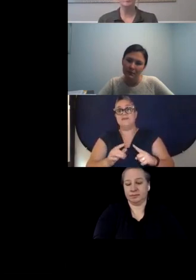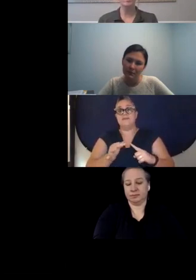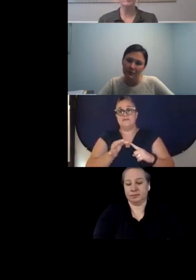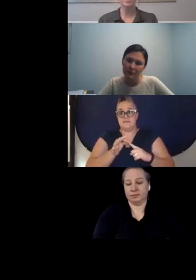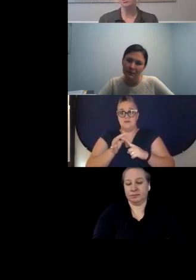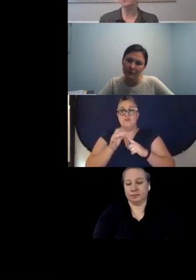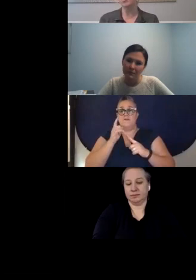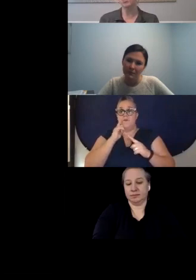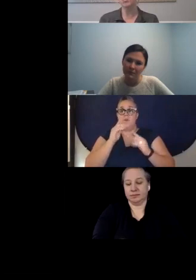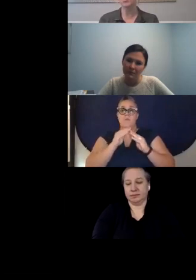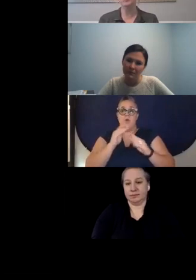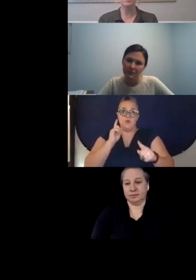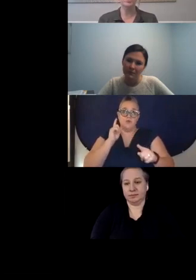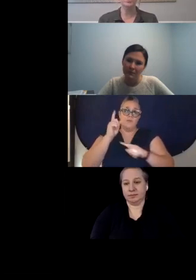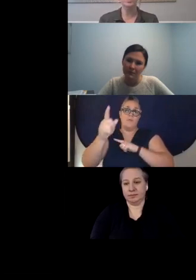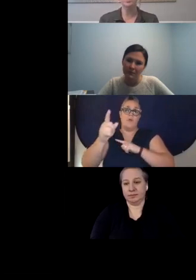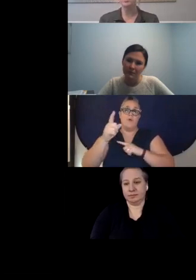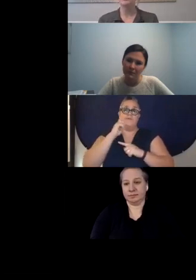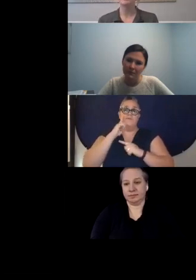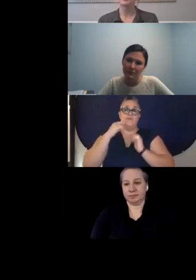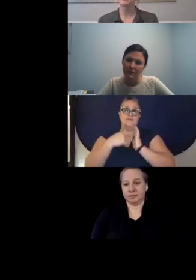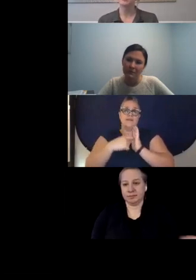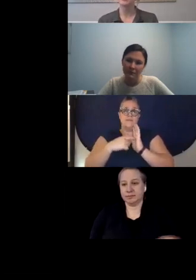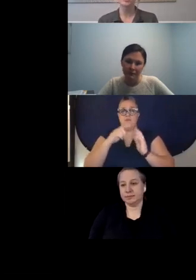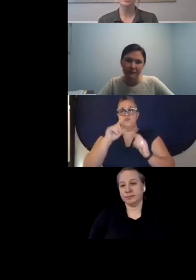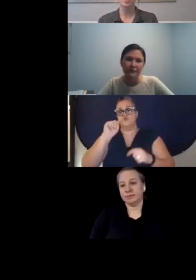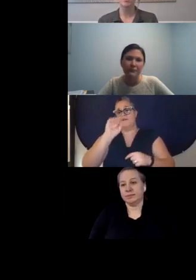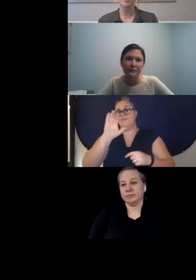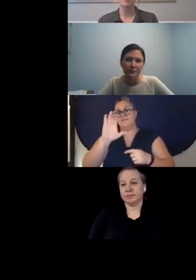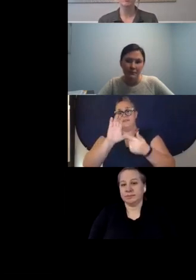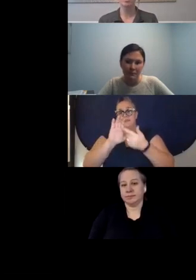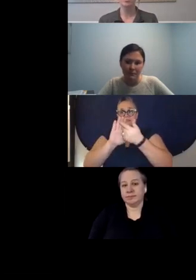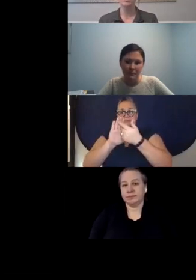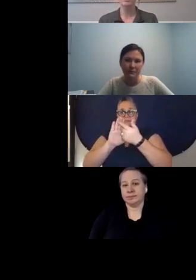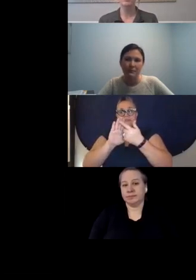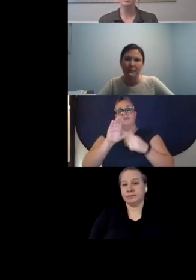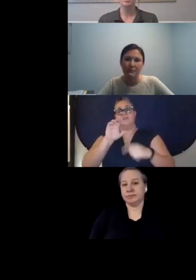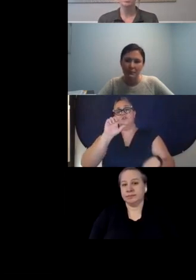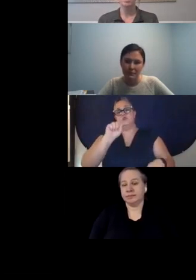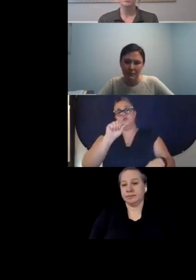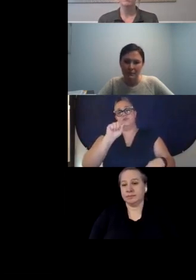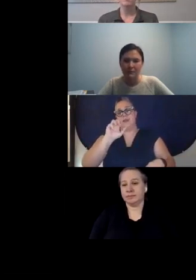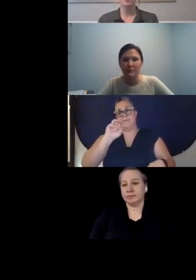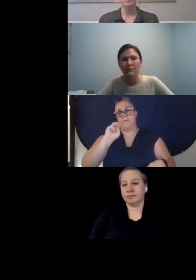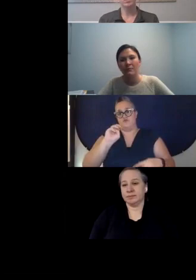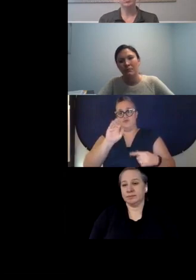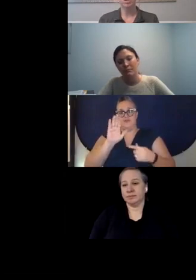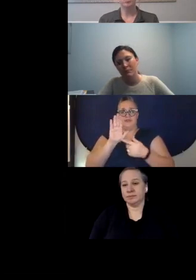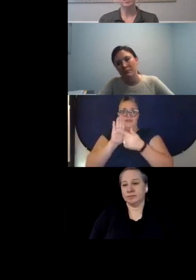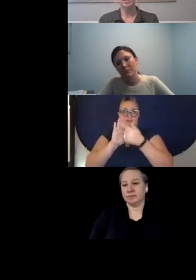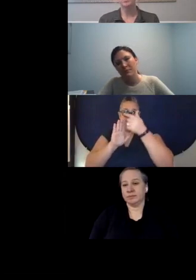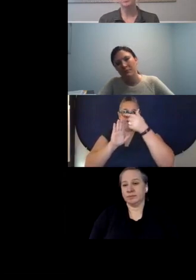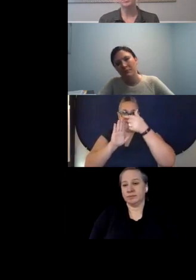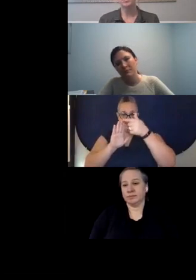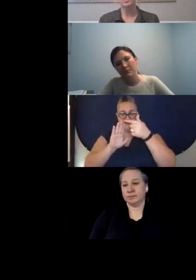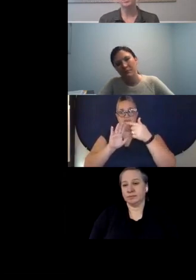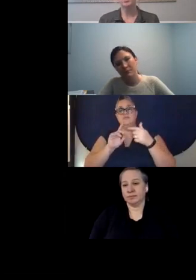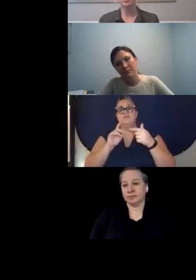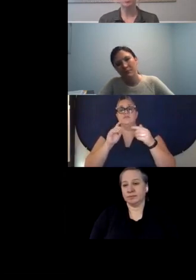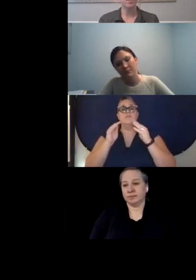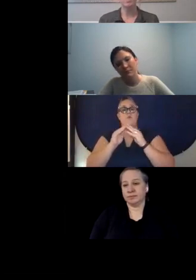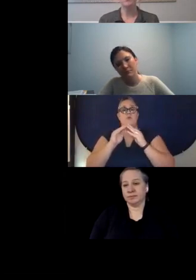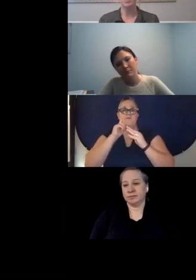remote areas like up north, Traverse City, Sault Ste. Marie, which is one of our new locations, more on the construction side, but